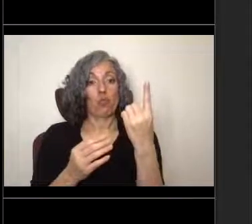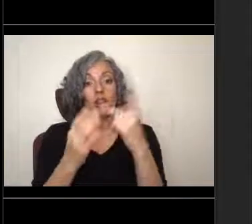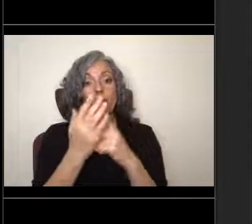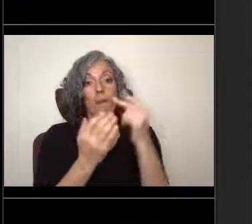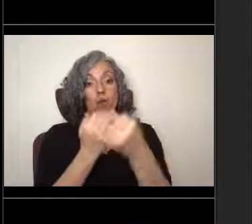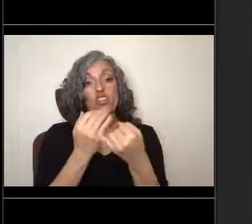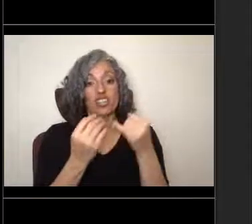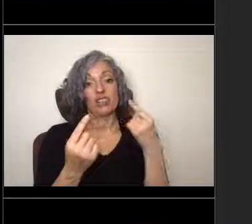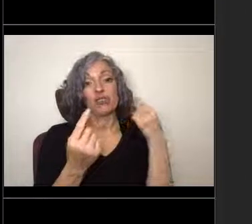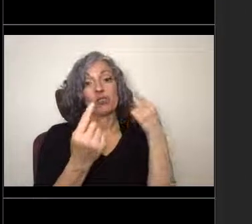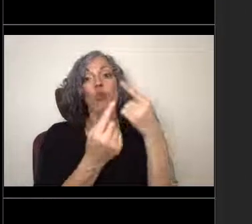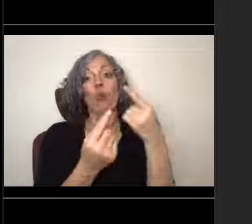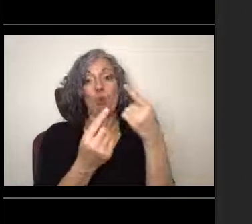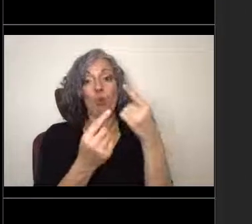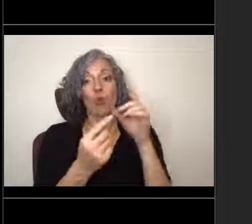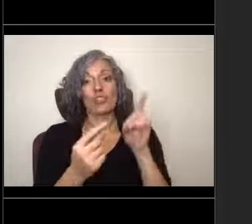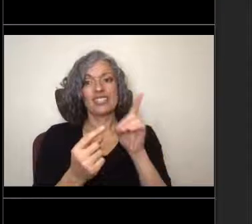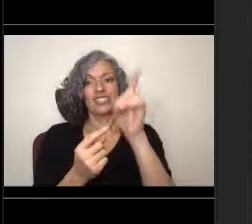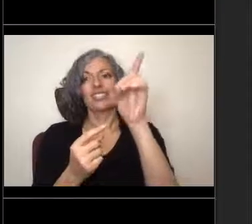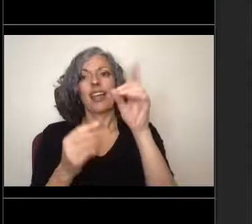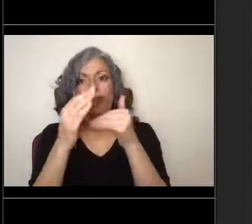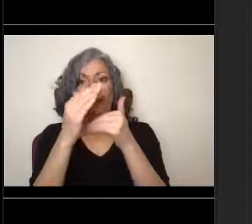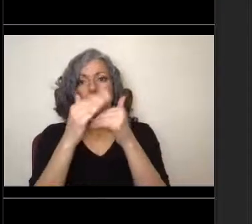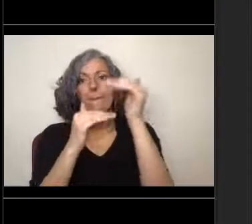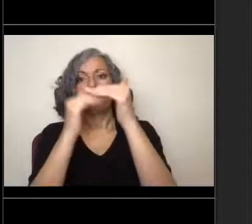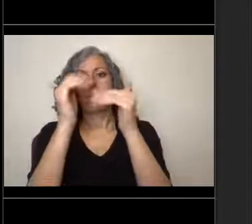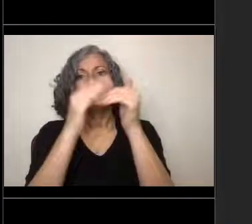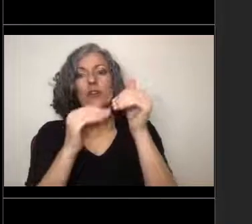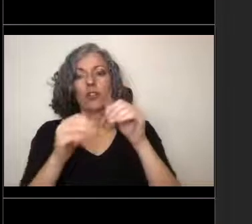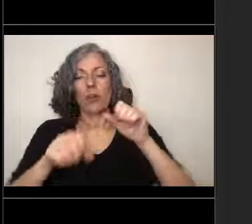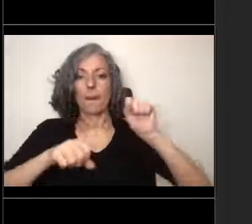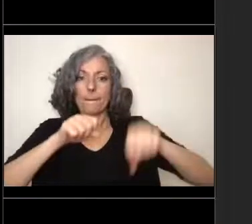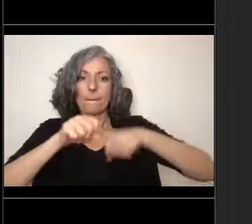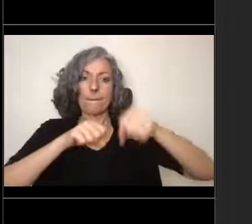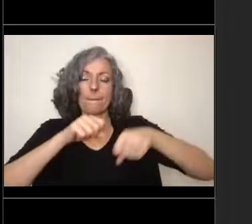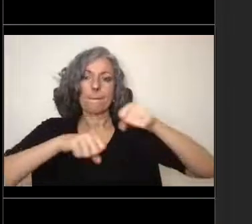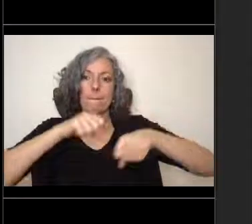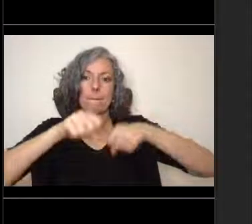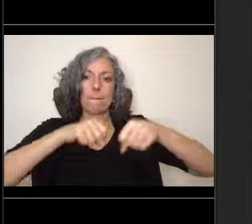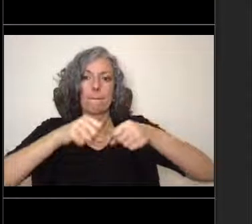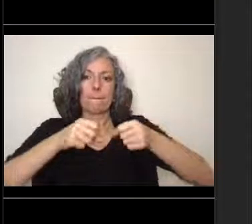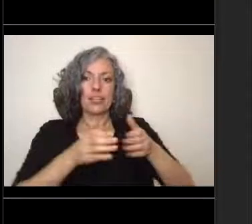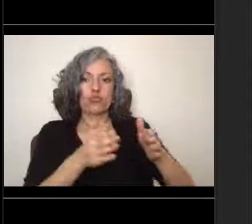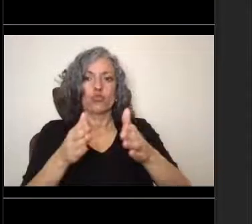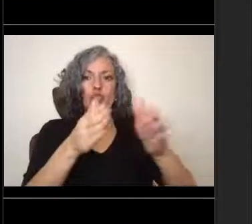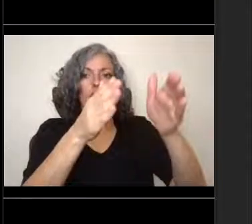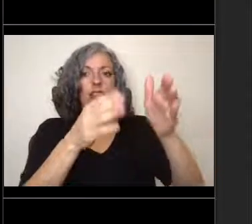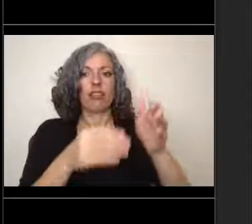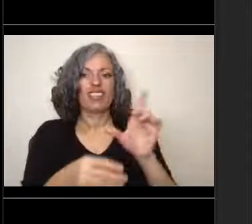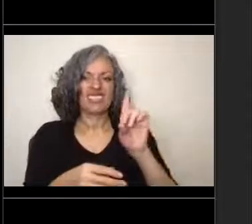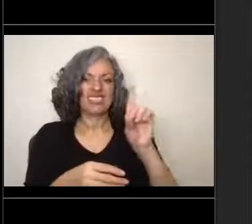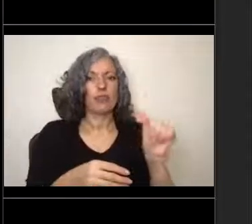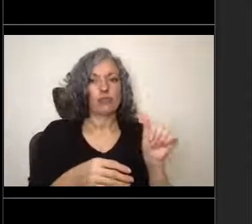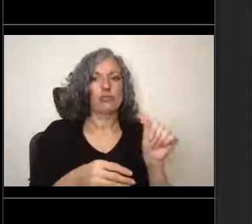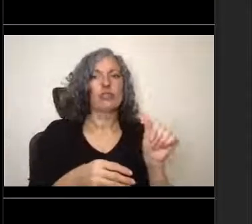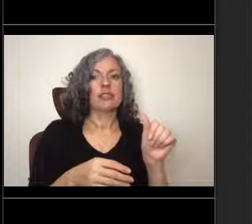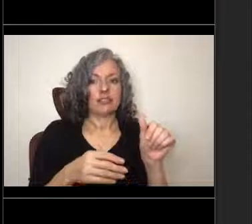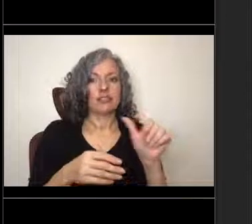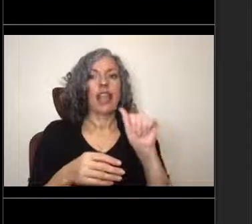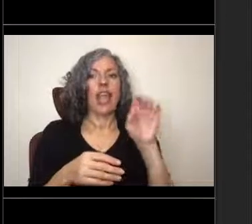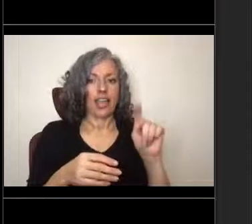this project is to design and construct a Class 1 bike trail, Americans with Disabilities Act compliant ramps, and pathway lighting along